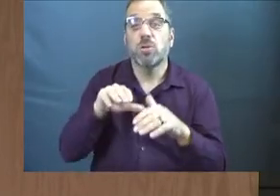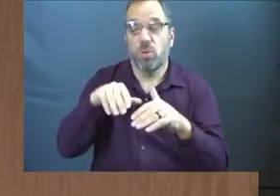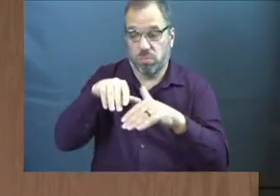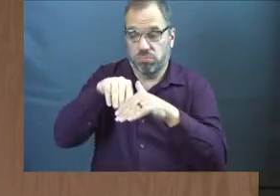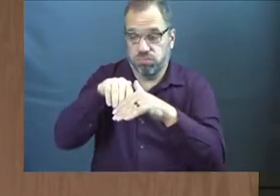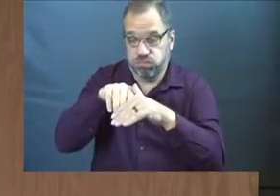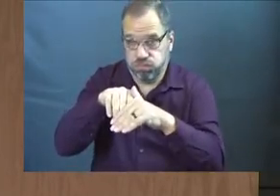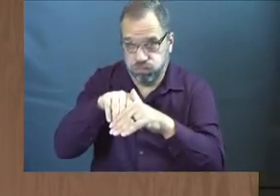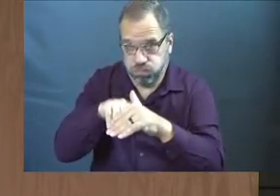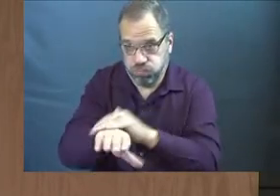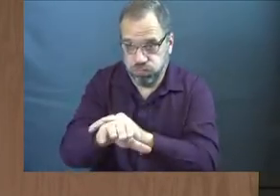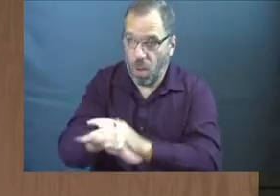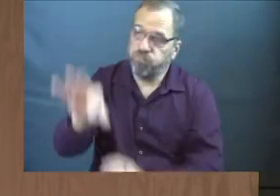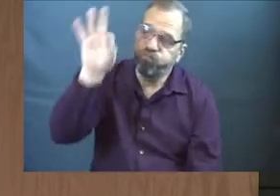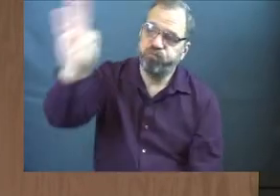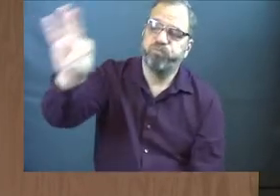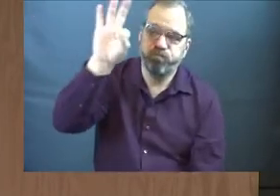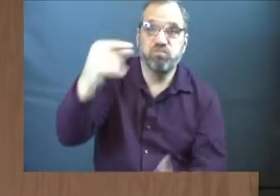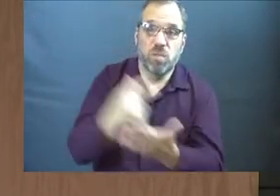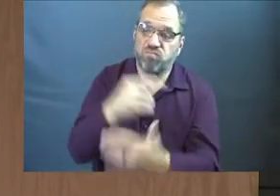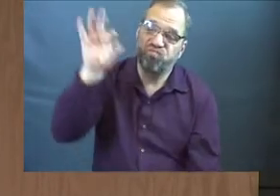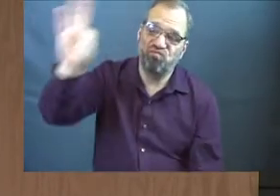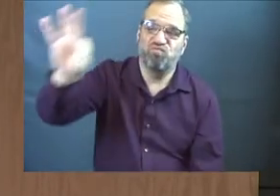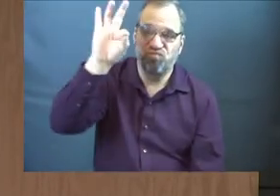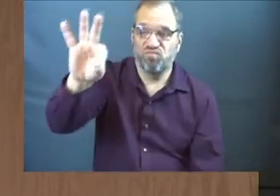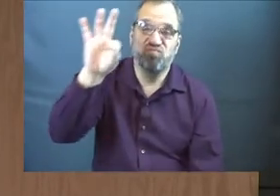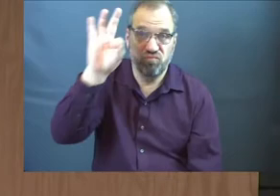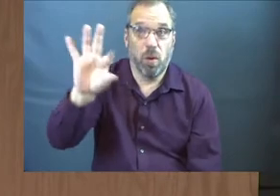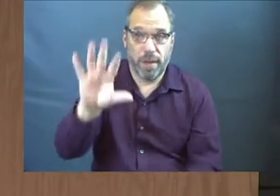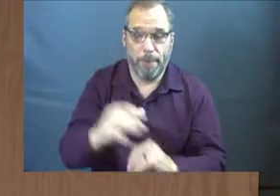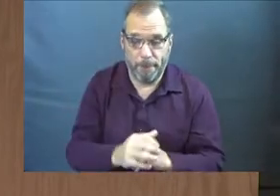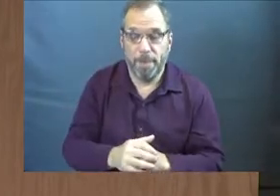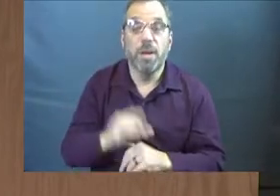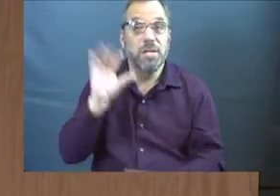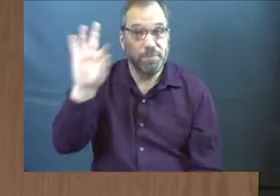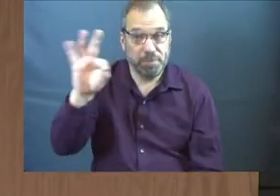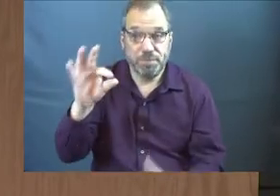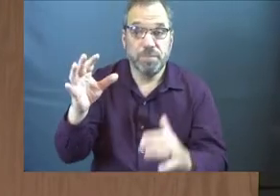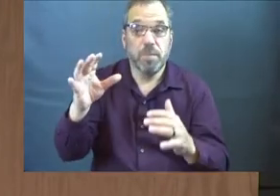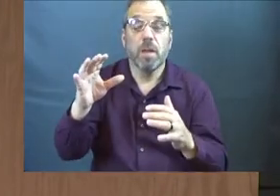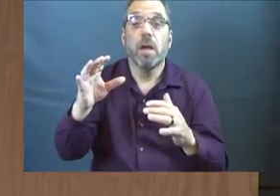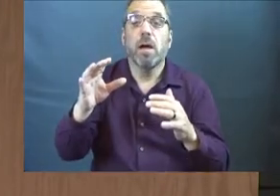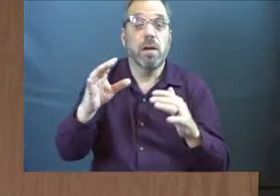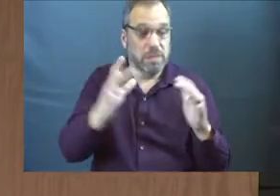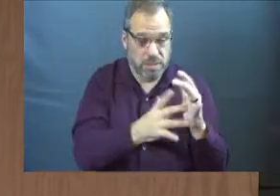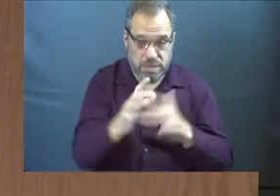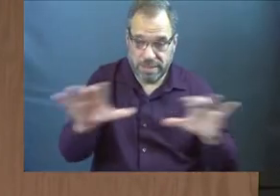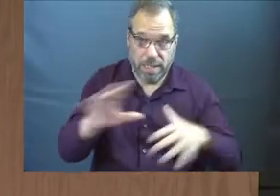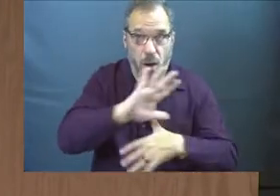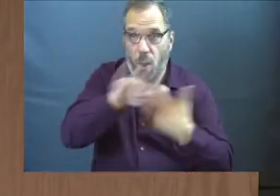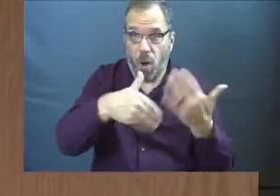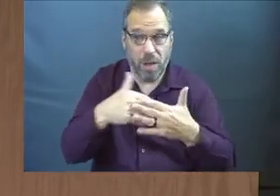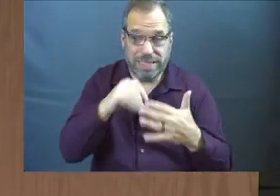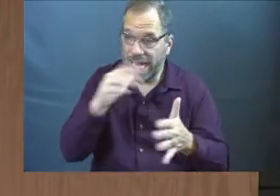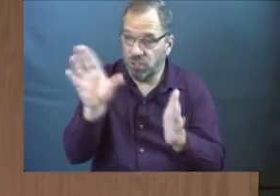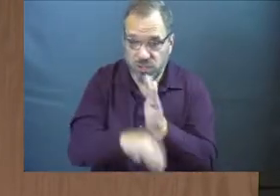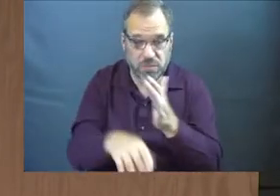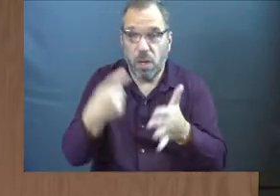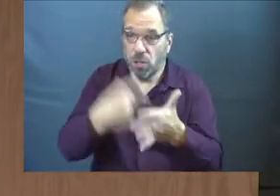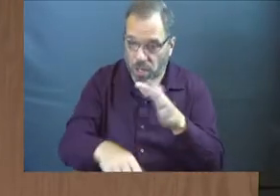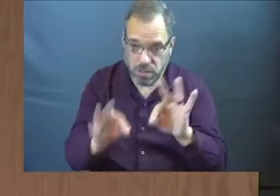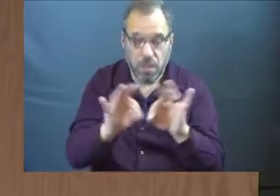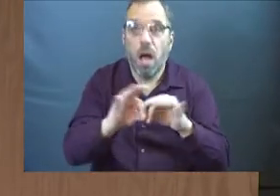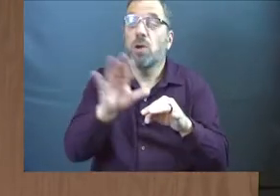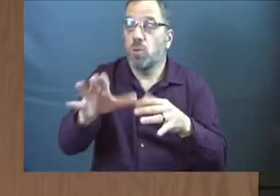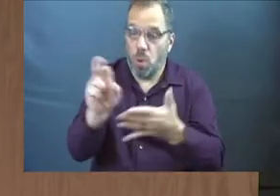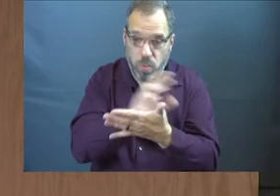this city called Galatia, and he preaches the gospel there. And he preaches this gospel, okay? He preaches the gospel that Jesus did it all for you. It was not a cheap grace. It was a costly